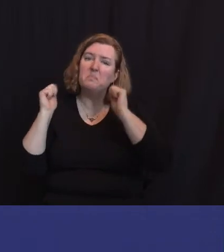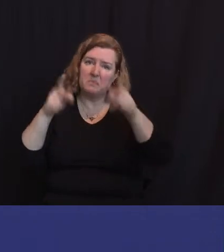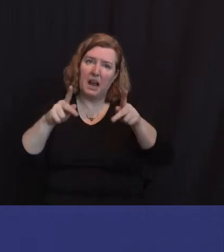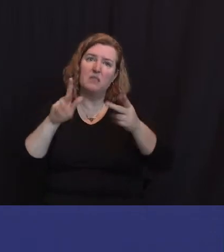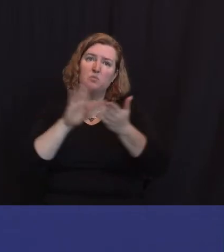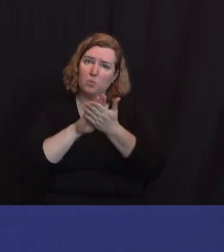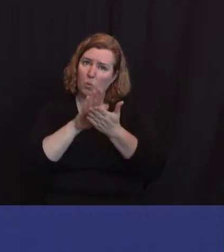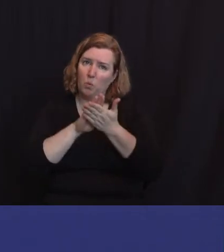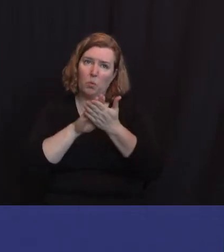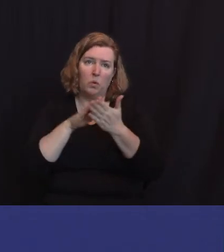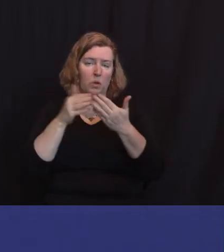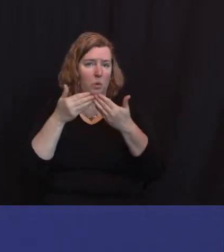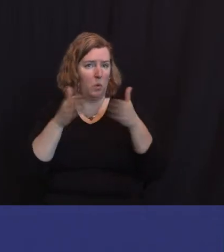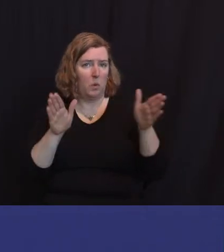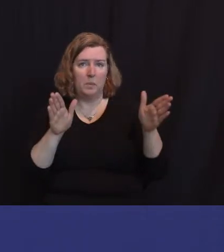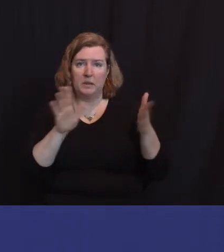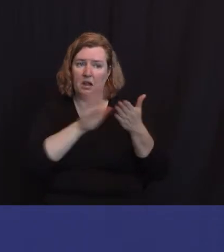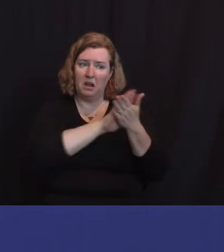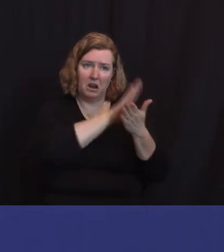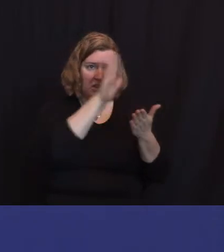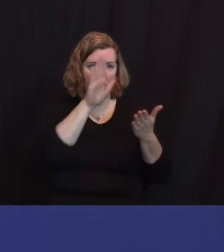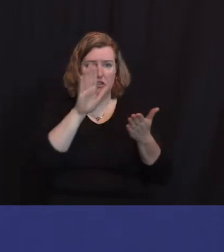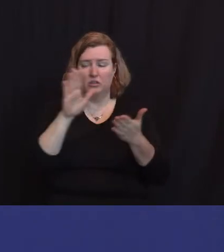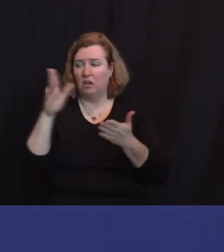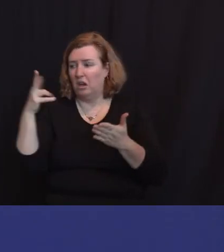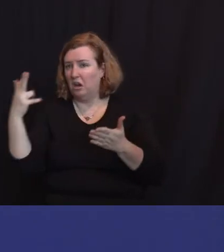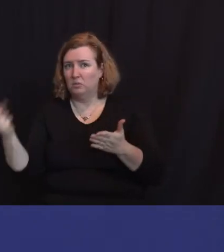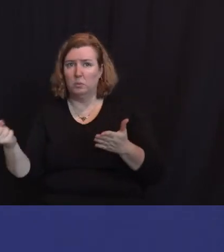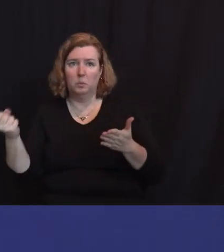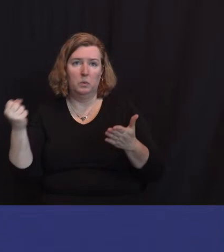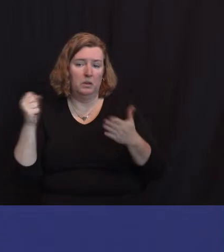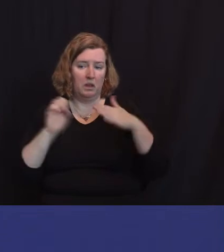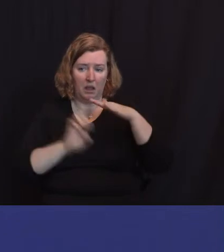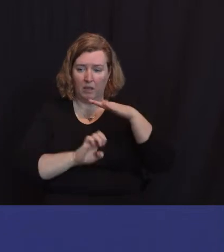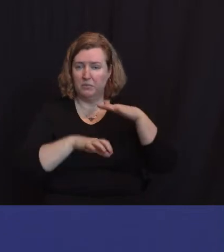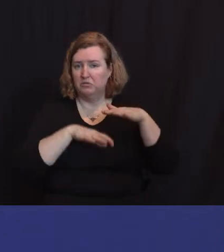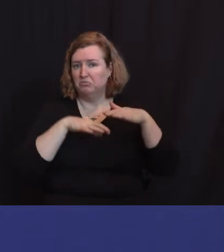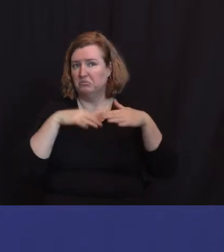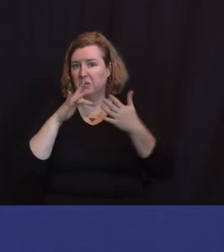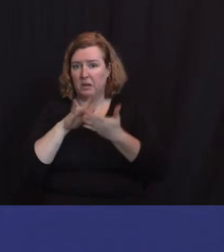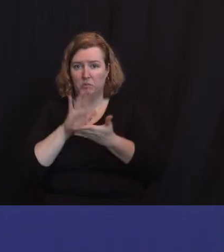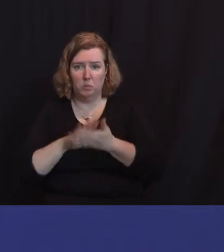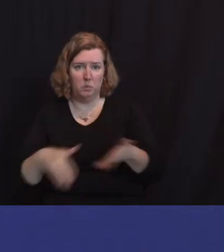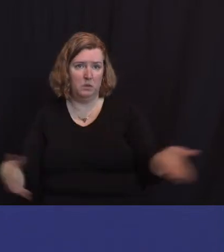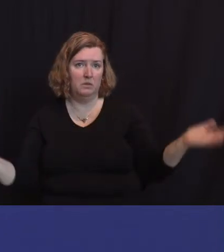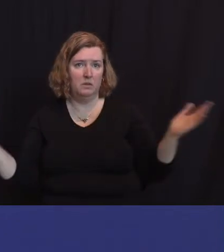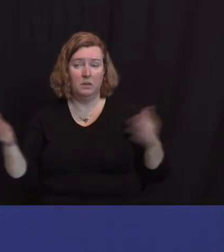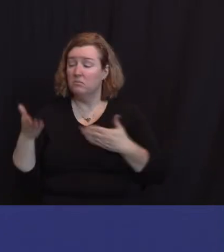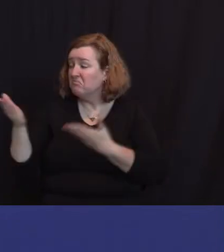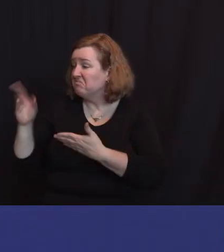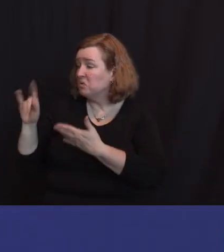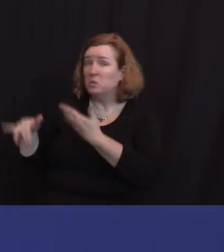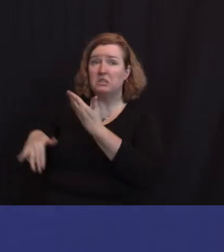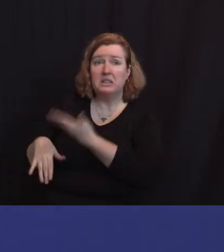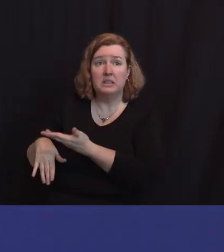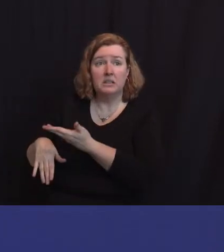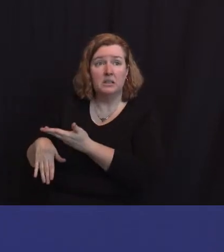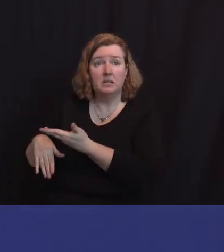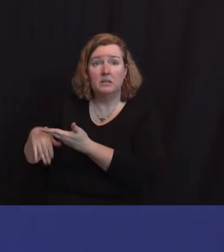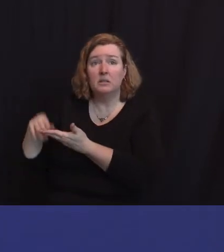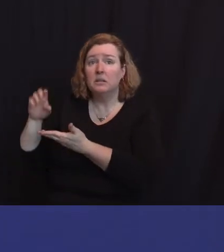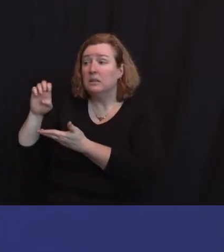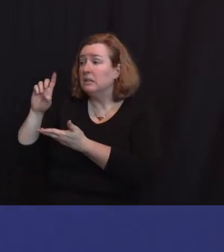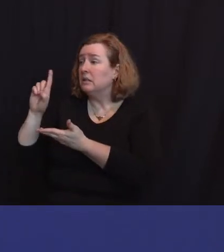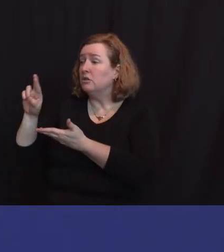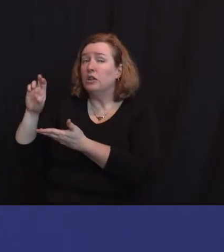not. And then the last question, I got to defer to the right. So is there any evidence of anybody who's fully vaxxed getting